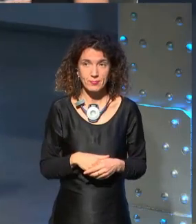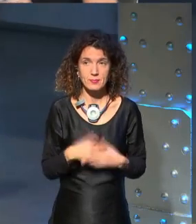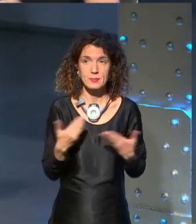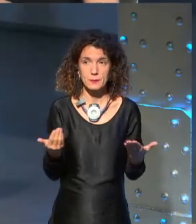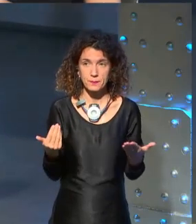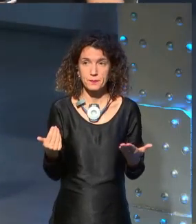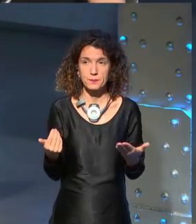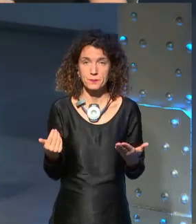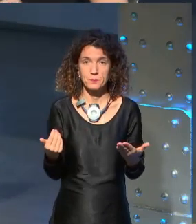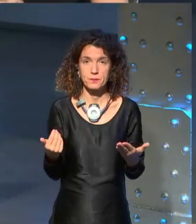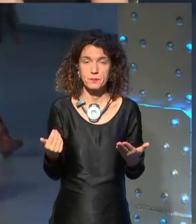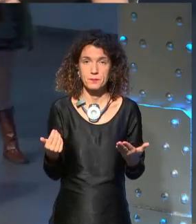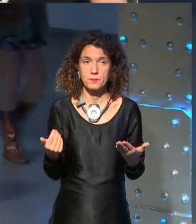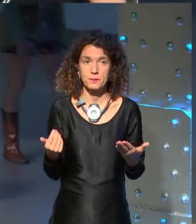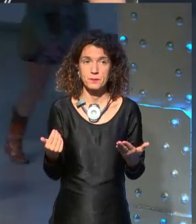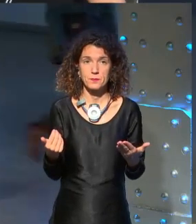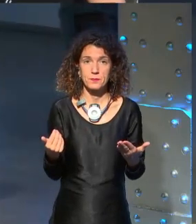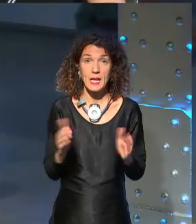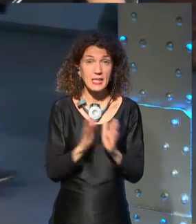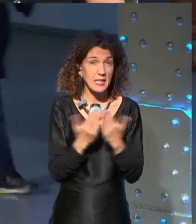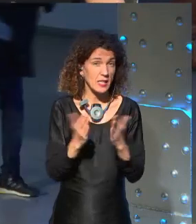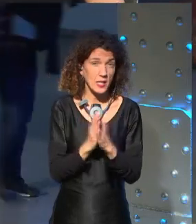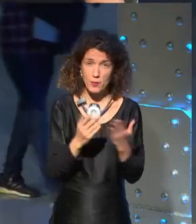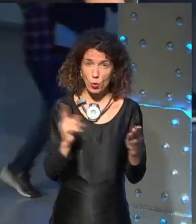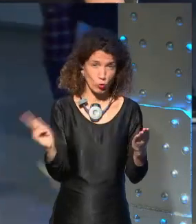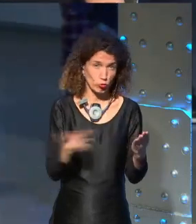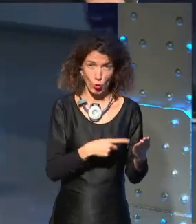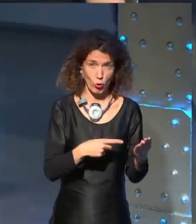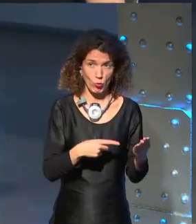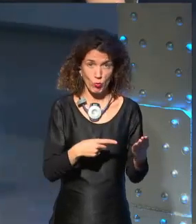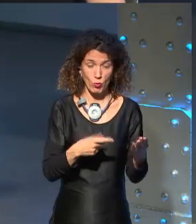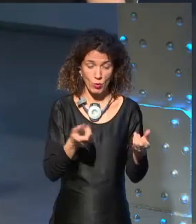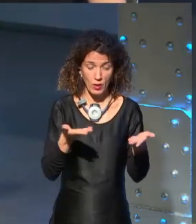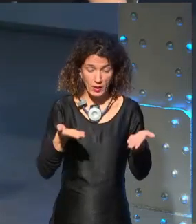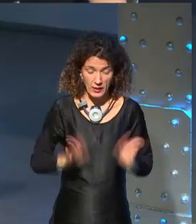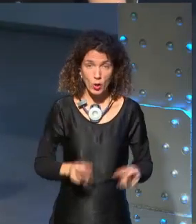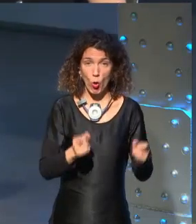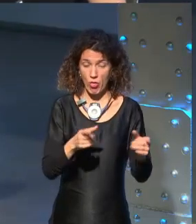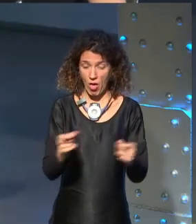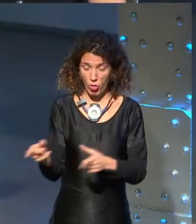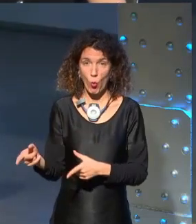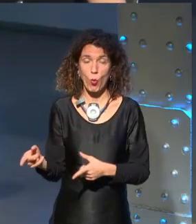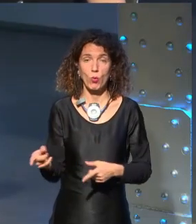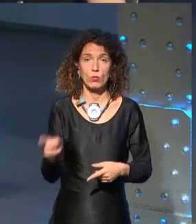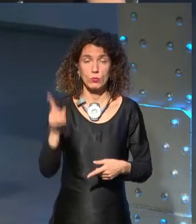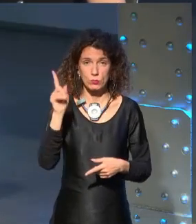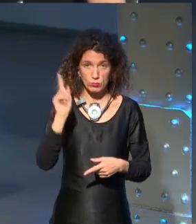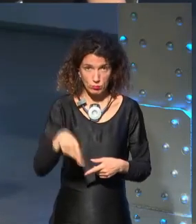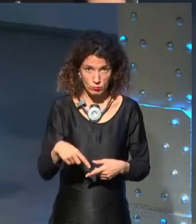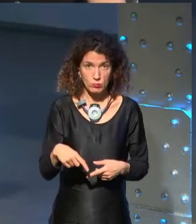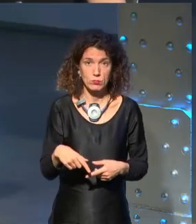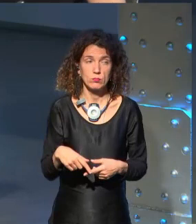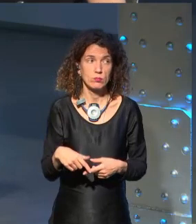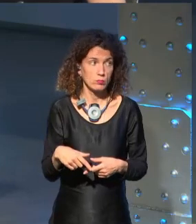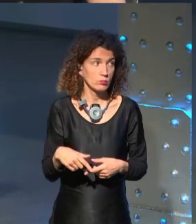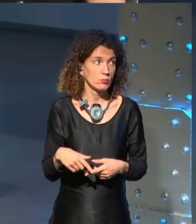every one of the books has been, I've given to my kids. And I mean, my kids are are grown people, but I've given